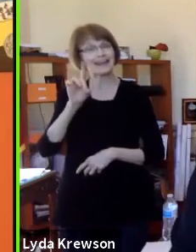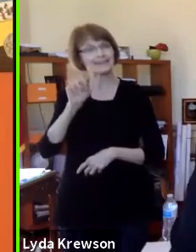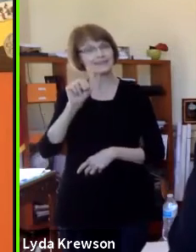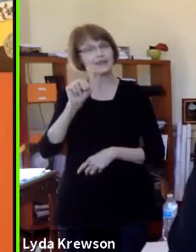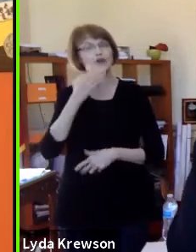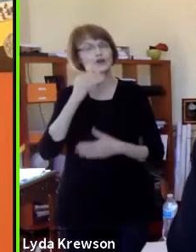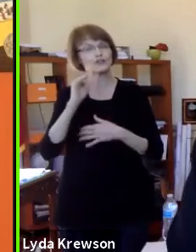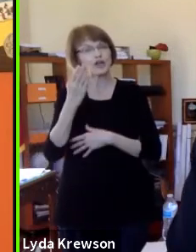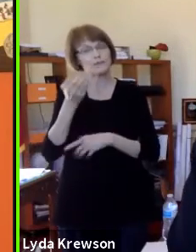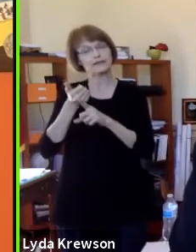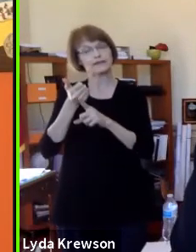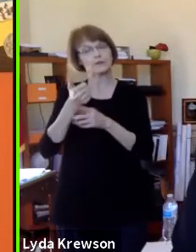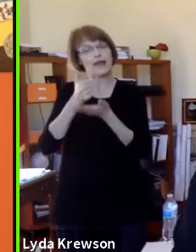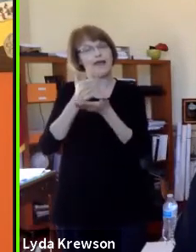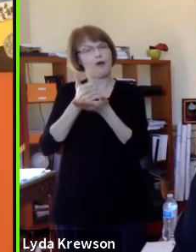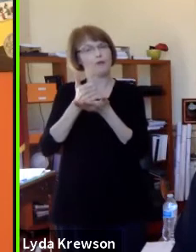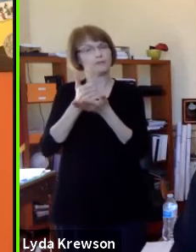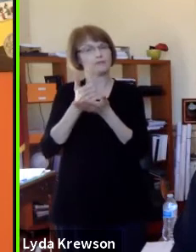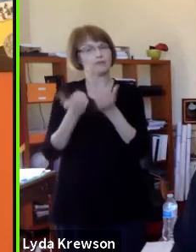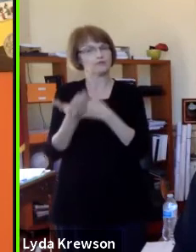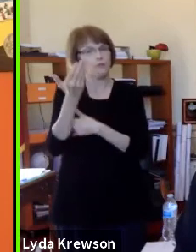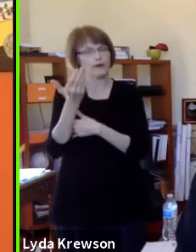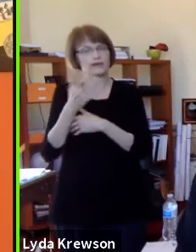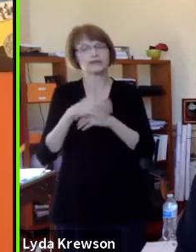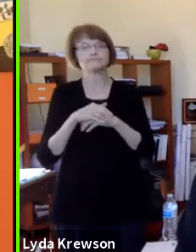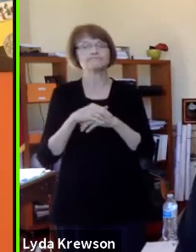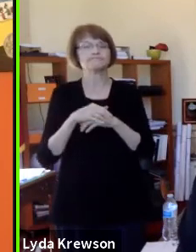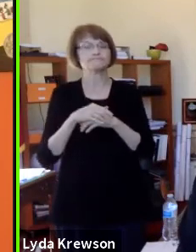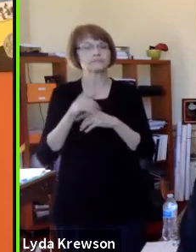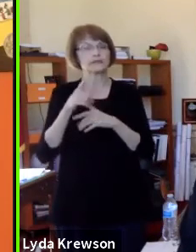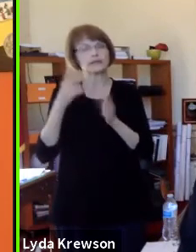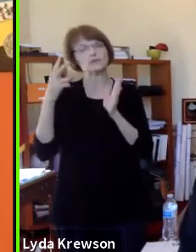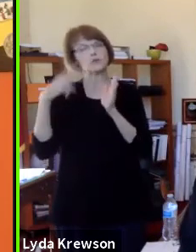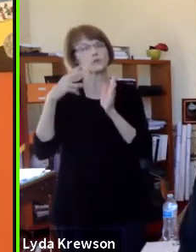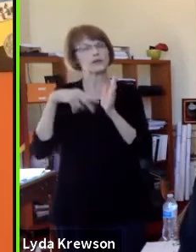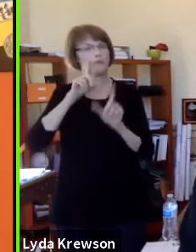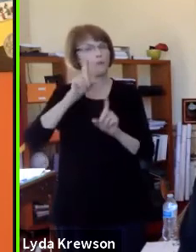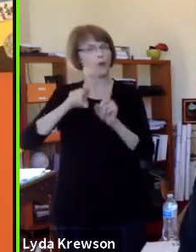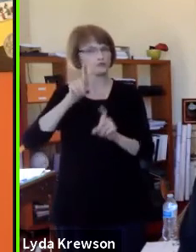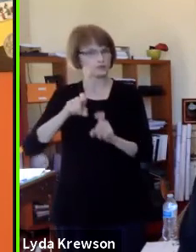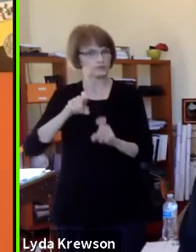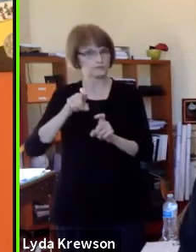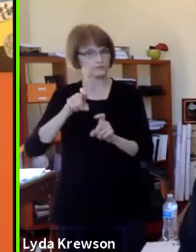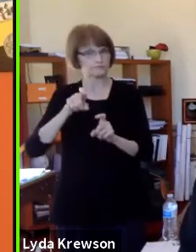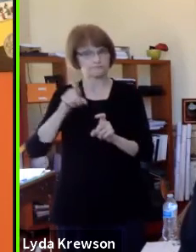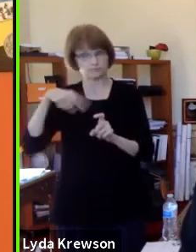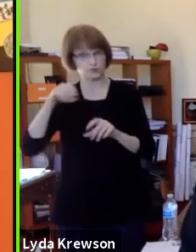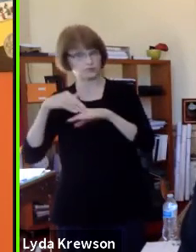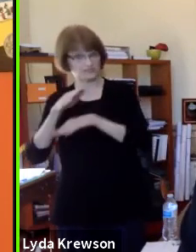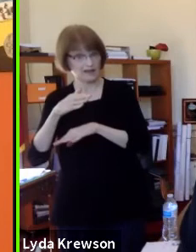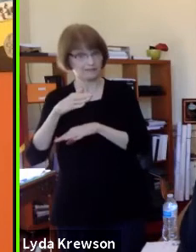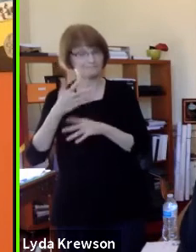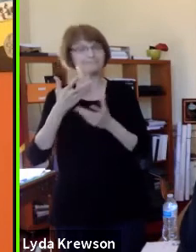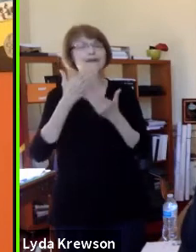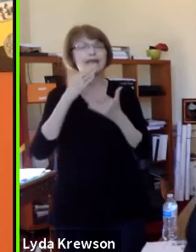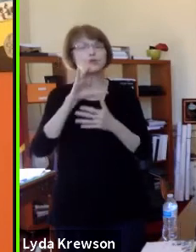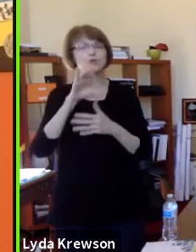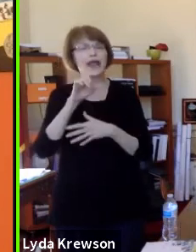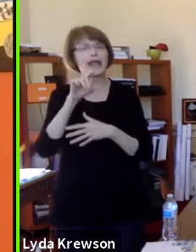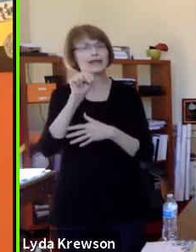So Kayden is going to help us this morning by reading some of the questions that you all have submitted. So thank you for